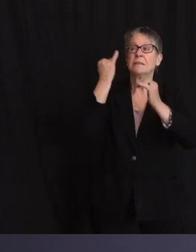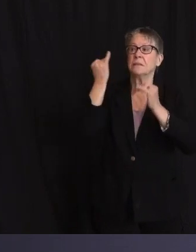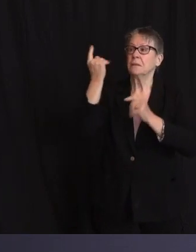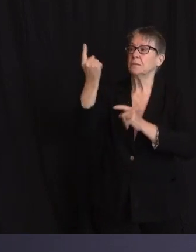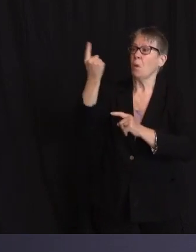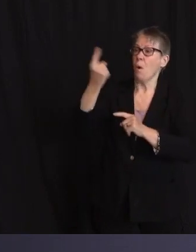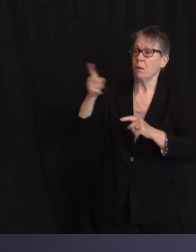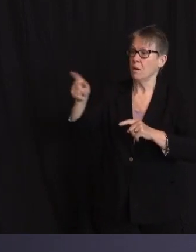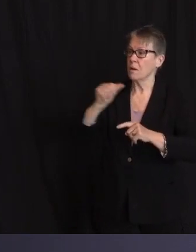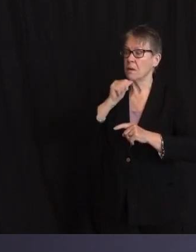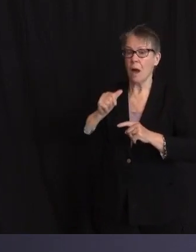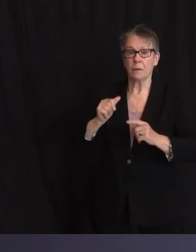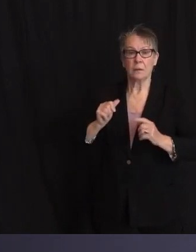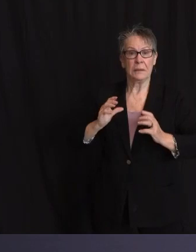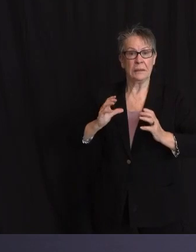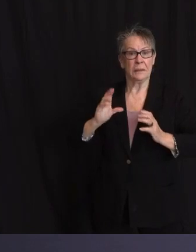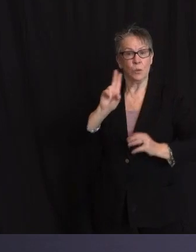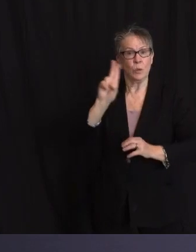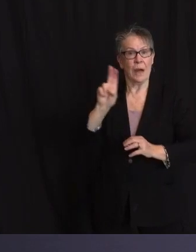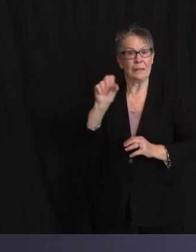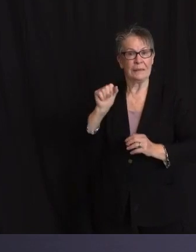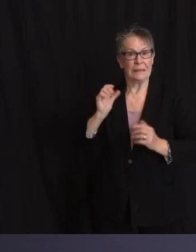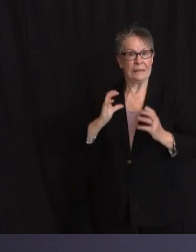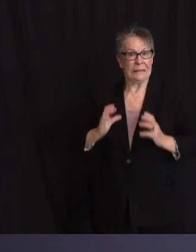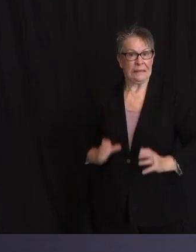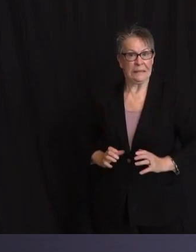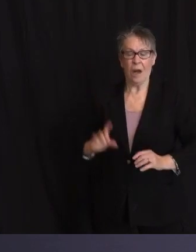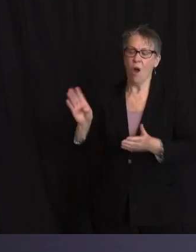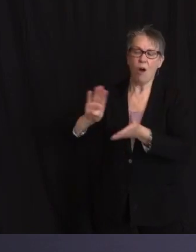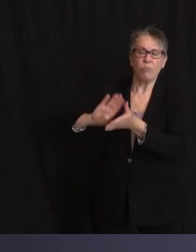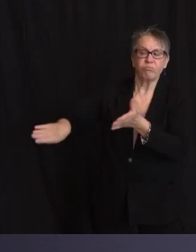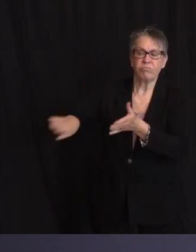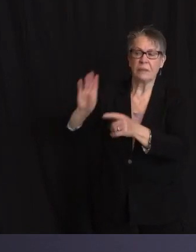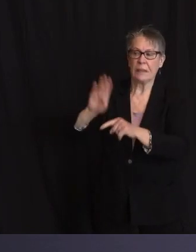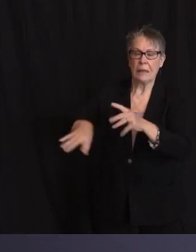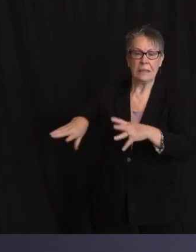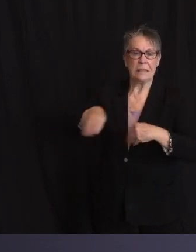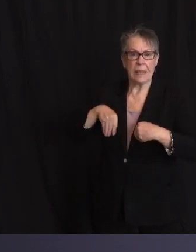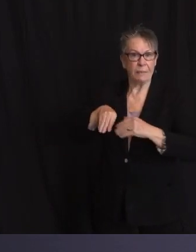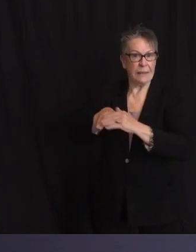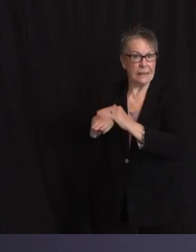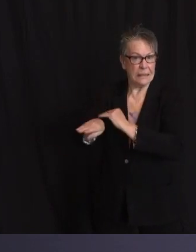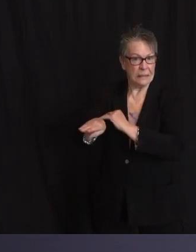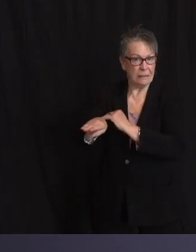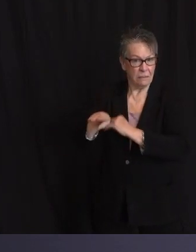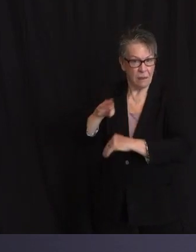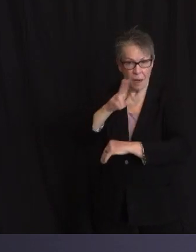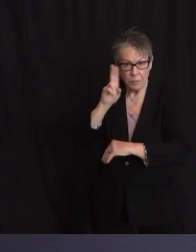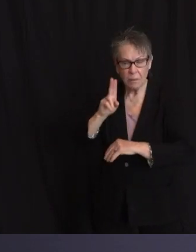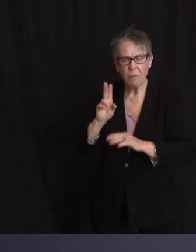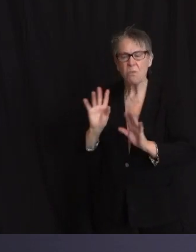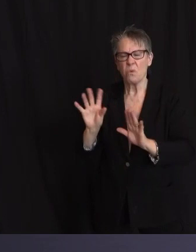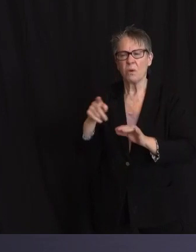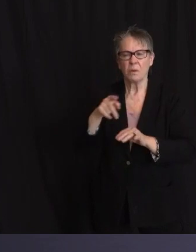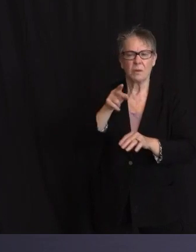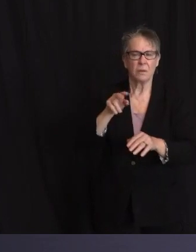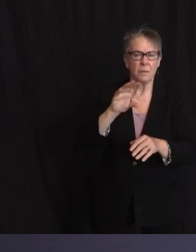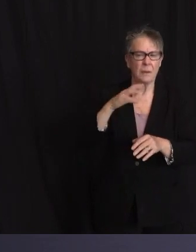Judy comment on that, but I think today's data didn't show that. It's down relative to maybe a week ago, but it's sort